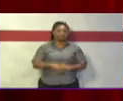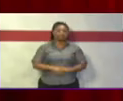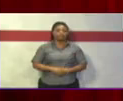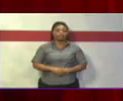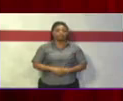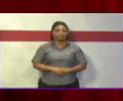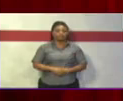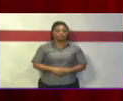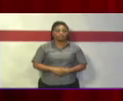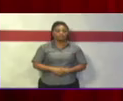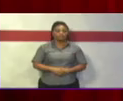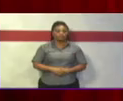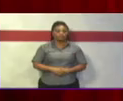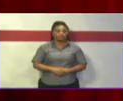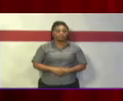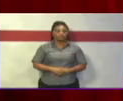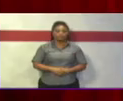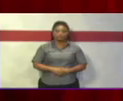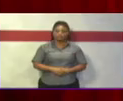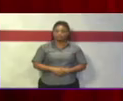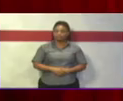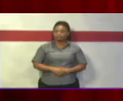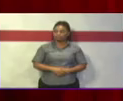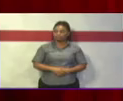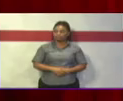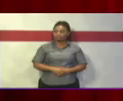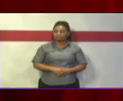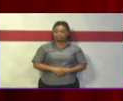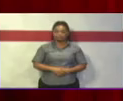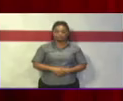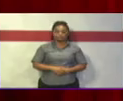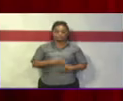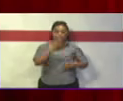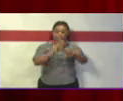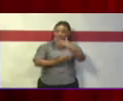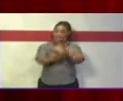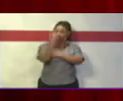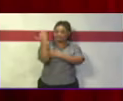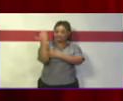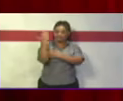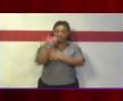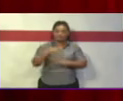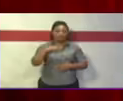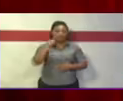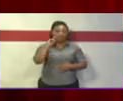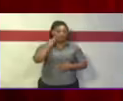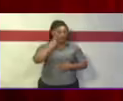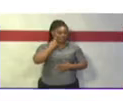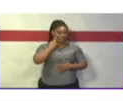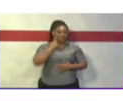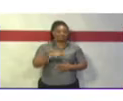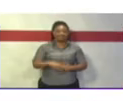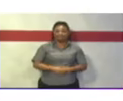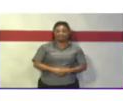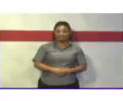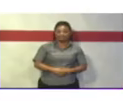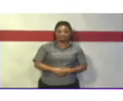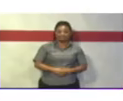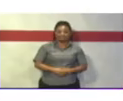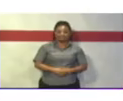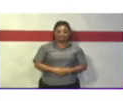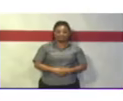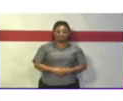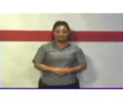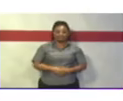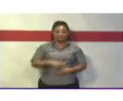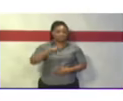facilitate your questions. I'm sorry. Good morning, everyone. Urvashi from TV6. Dr. Parasram, my questions are